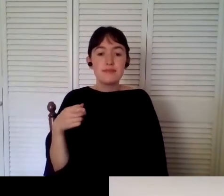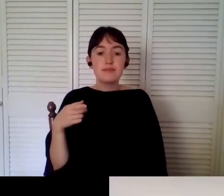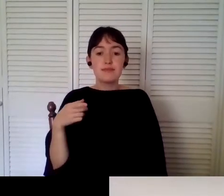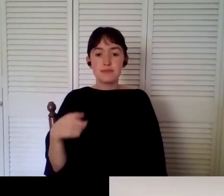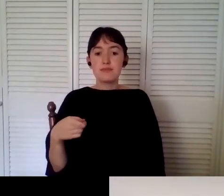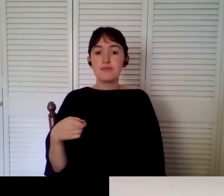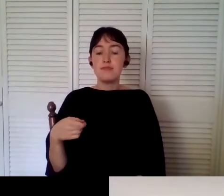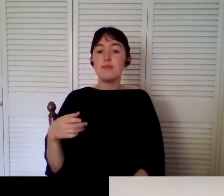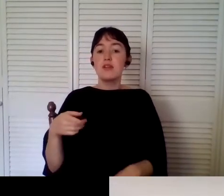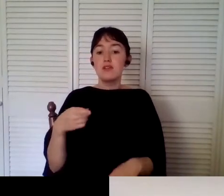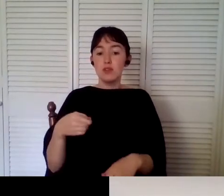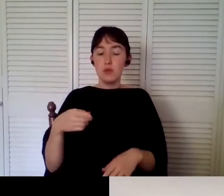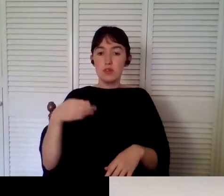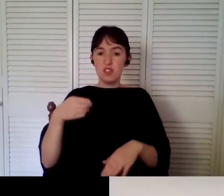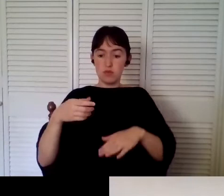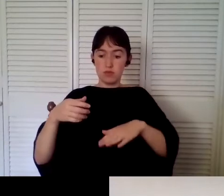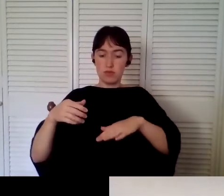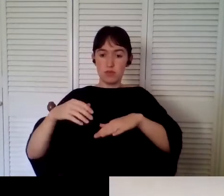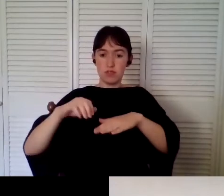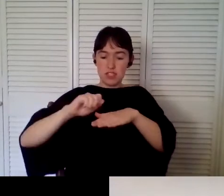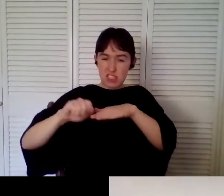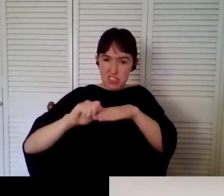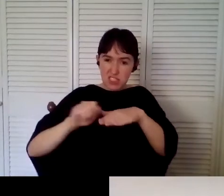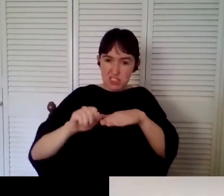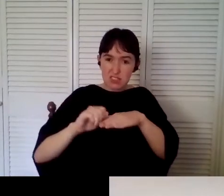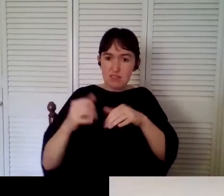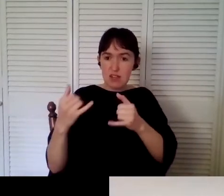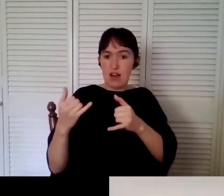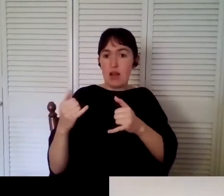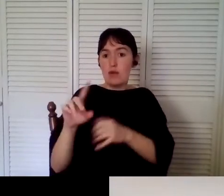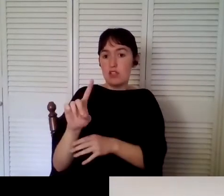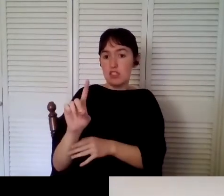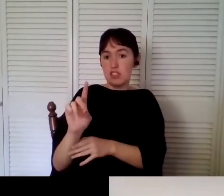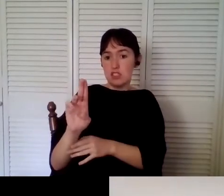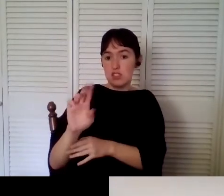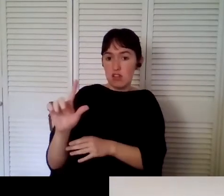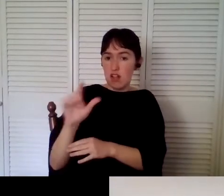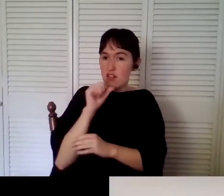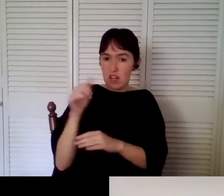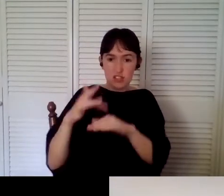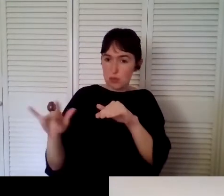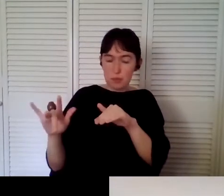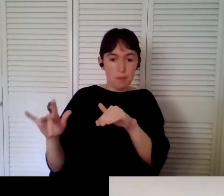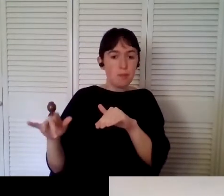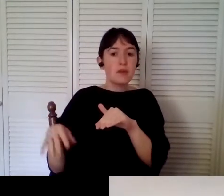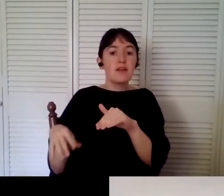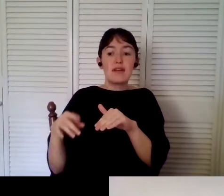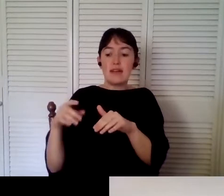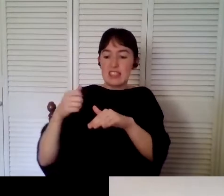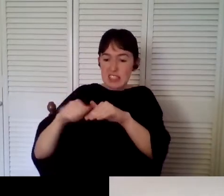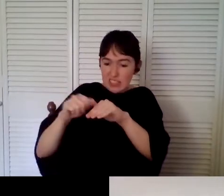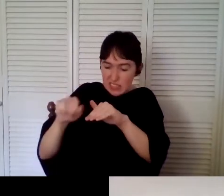away the sharp edge in order to reshape it into a sharp edge in the shape that you want. Right. When you're flint